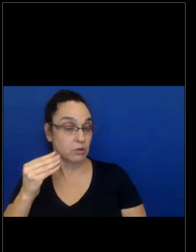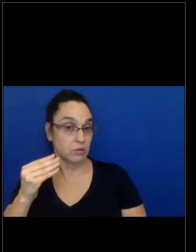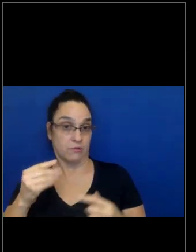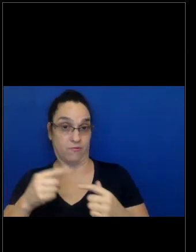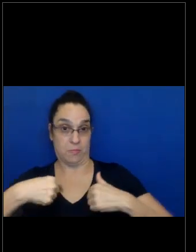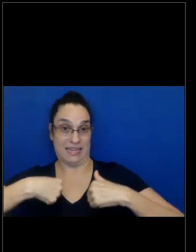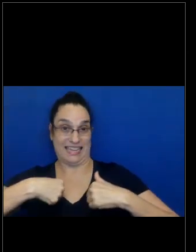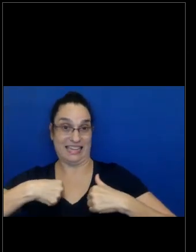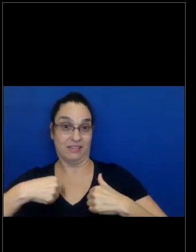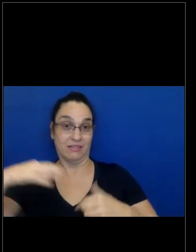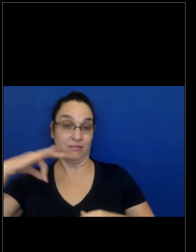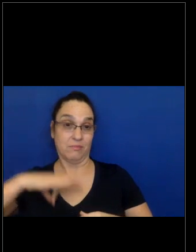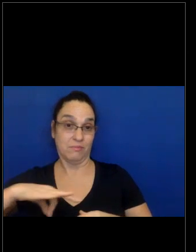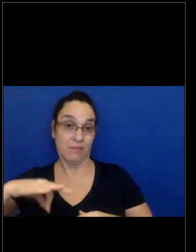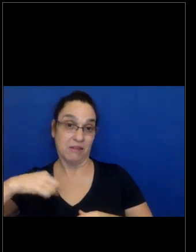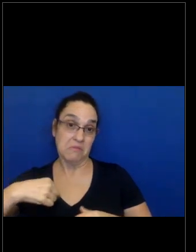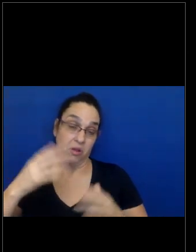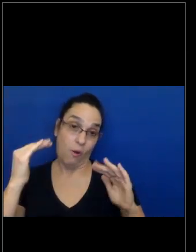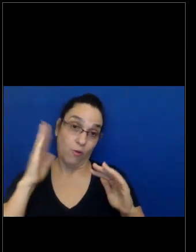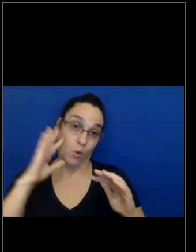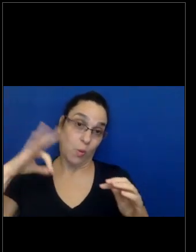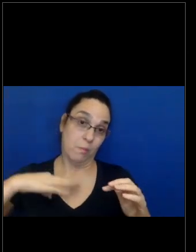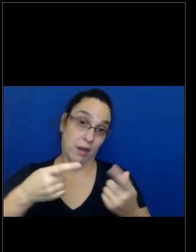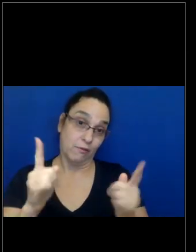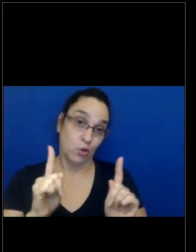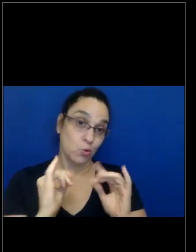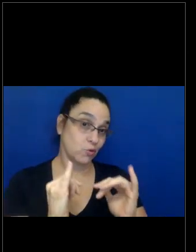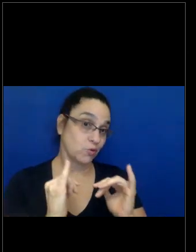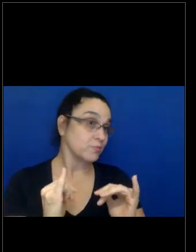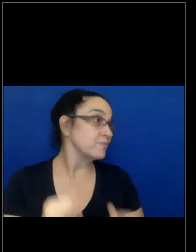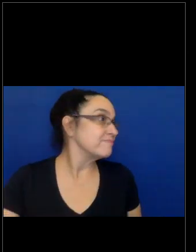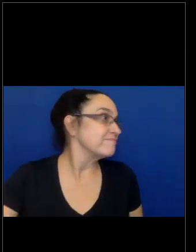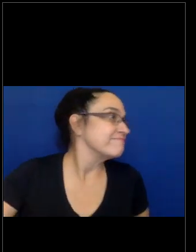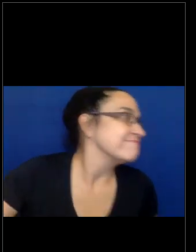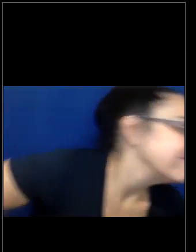to myself, and hope they'll be useful to you as well.